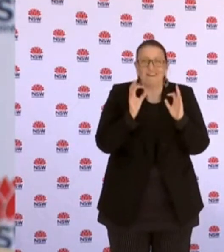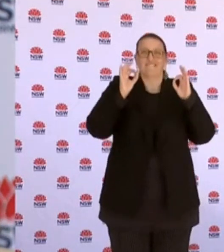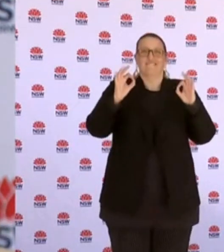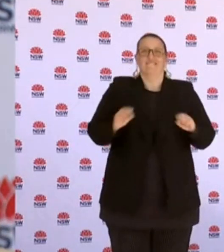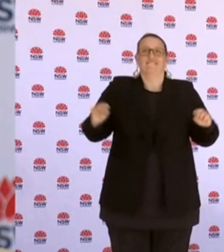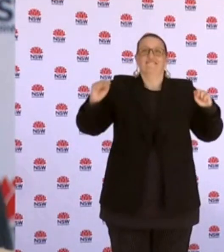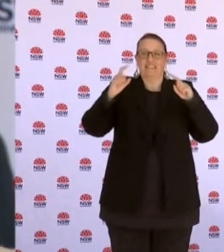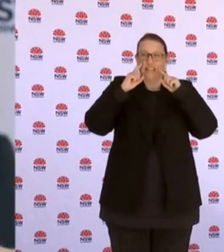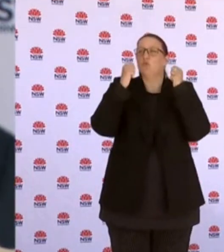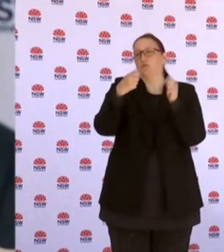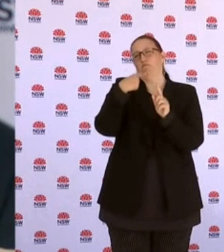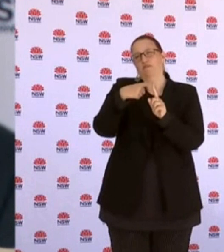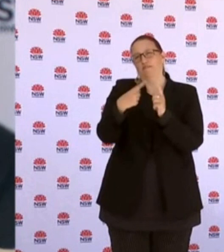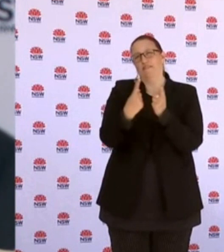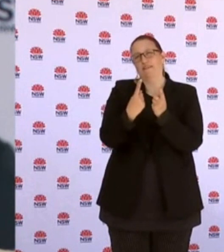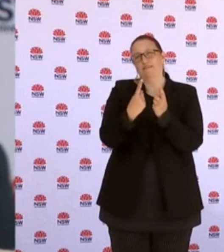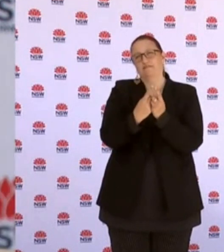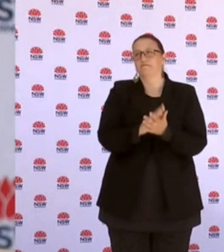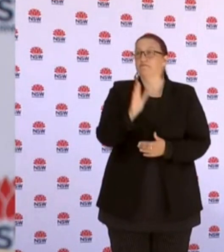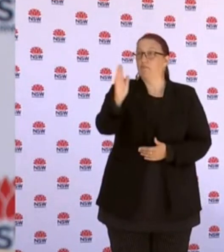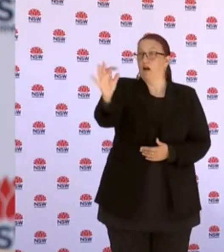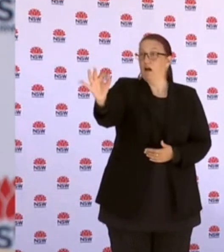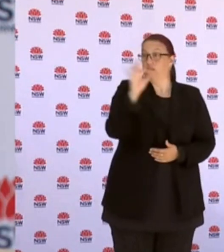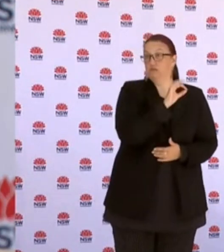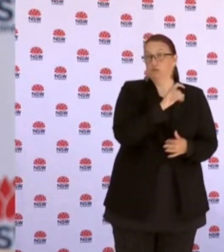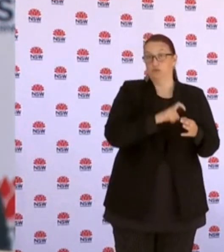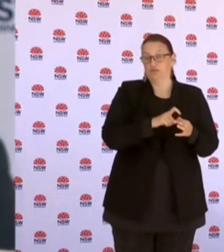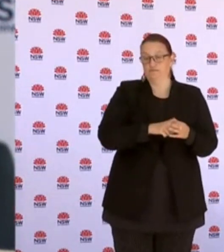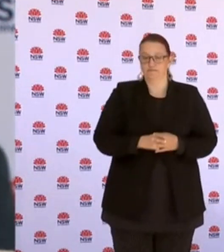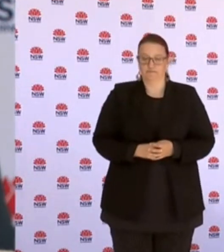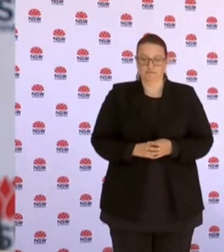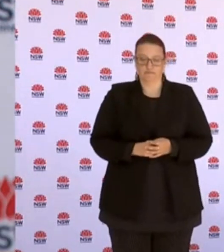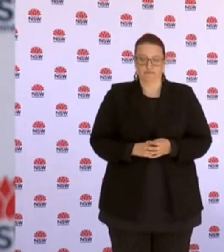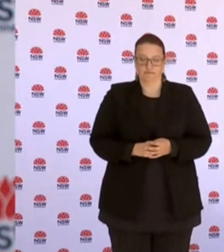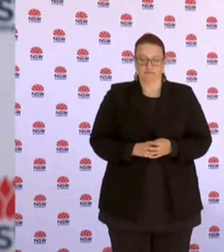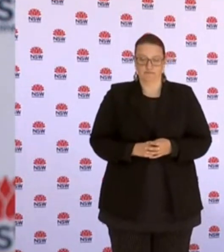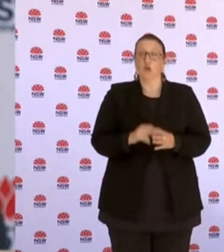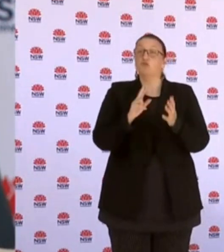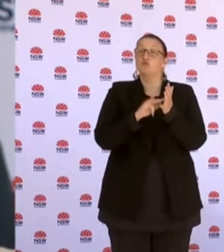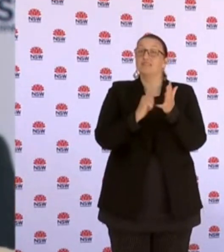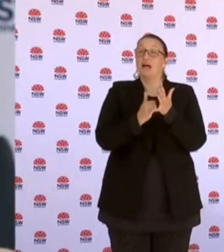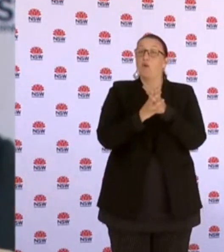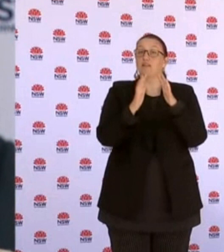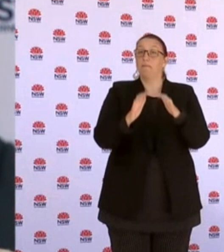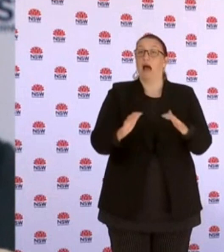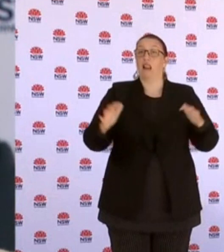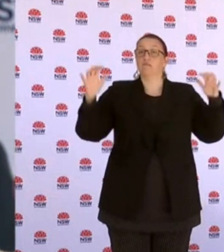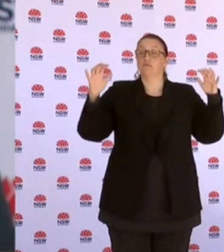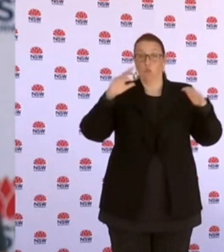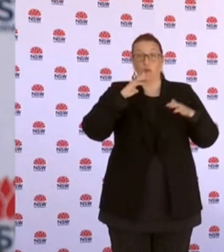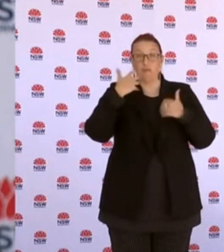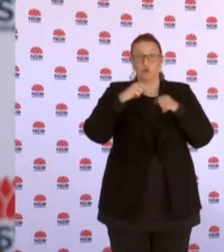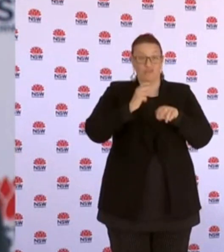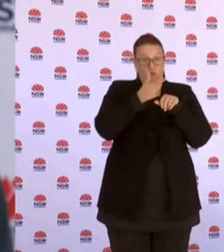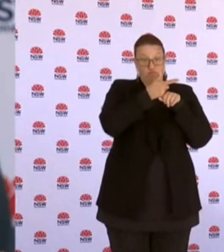Parliament is going to be used as a set for a film to be shot at for 3 days. Is that essential? Oh, that's news to me. I don't know. Well,